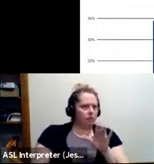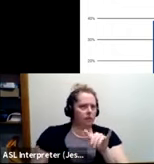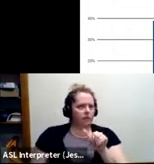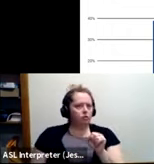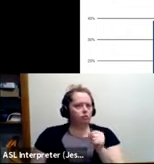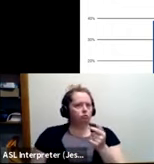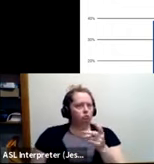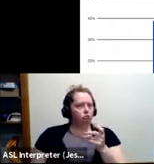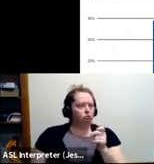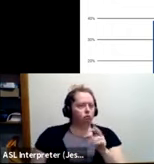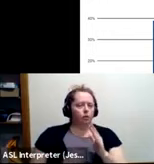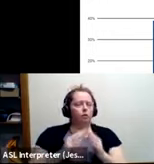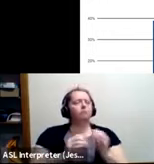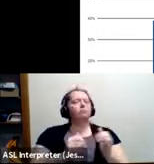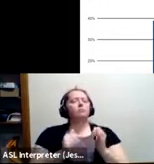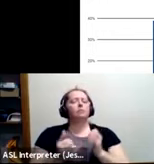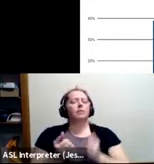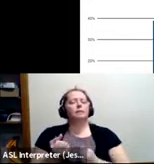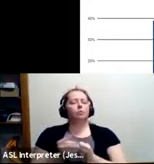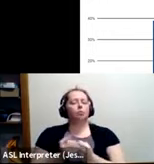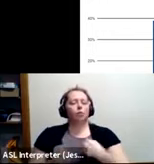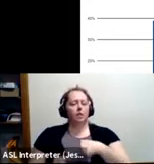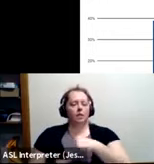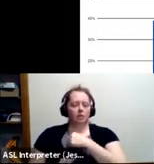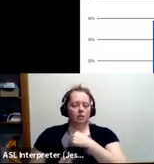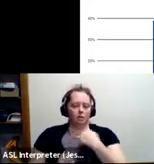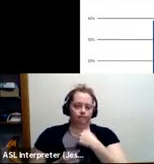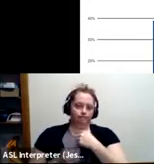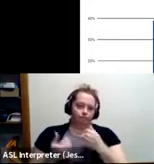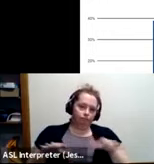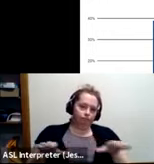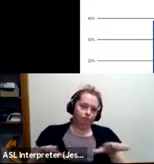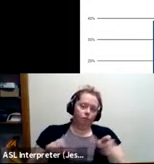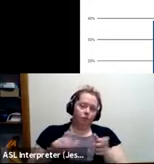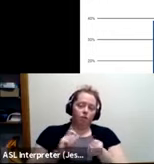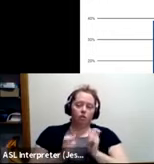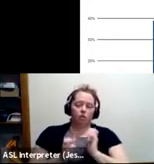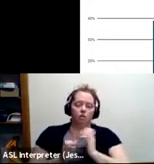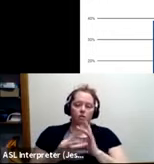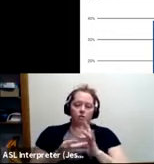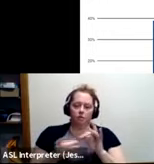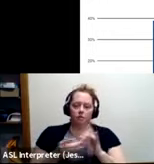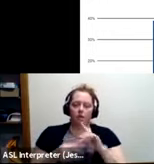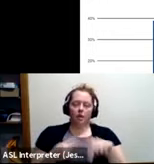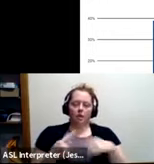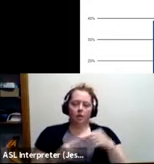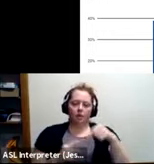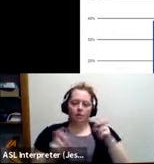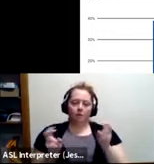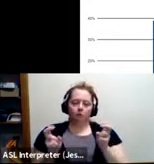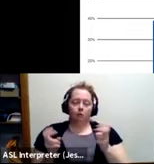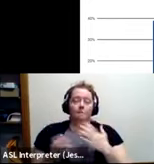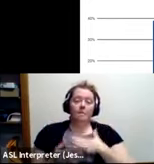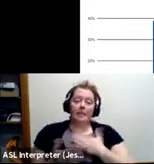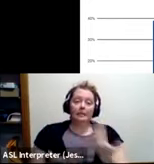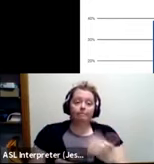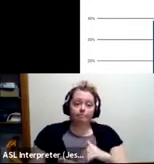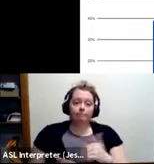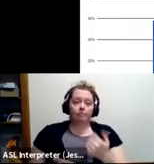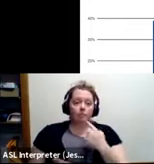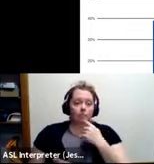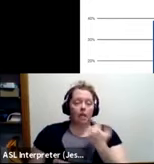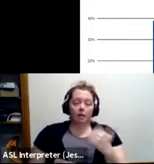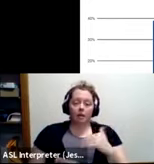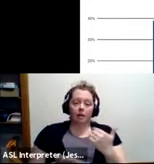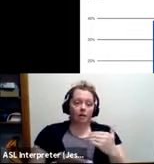Organizations working to change this narrative are listed. Please, again, and I'm going to say that again and again, reach